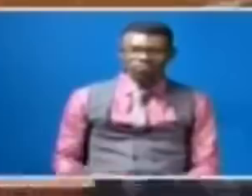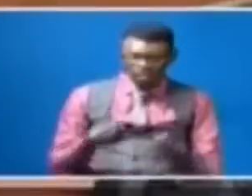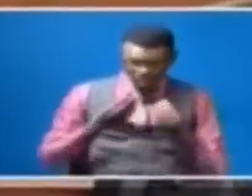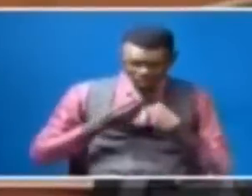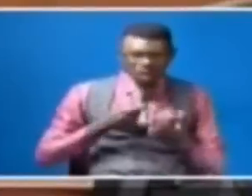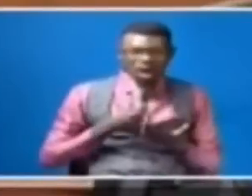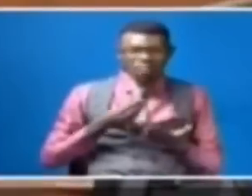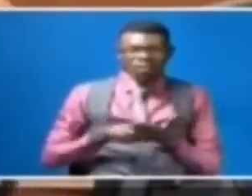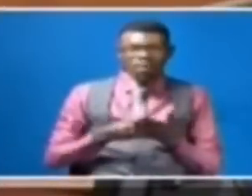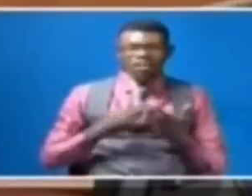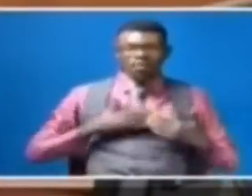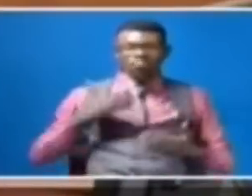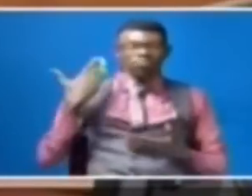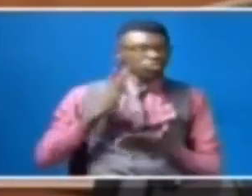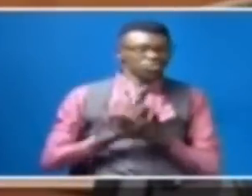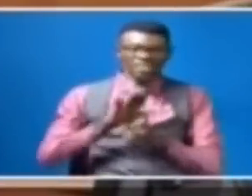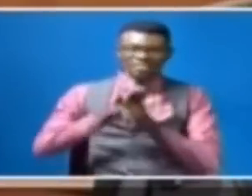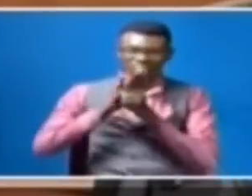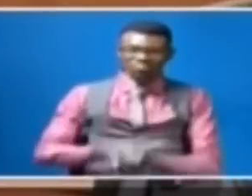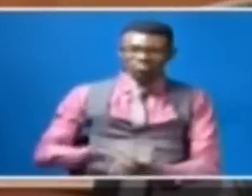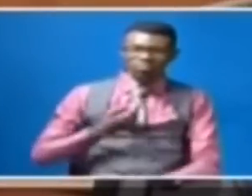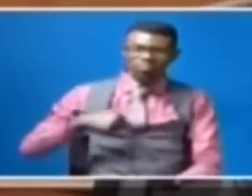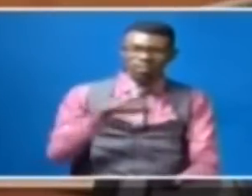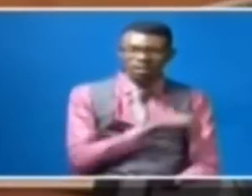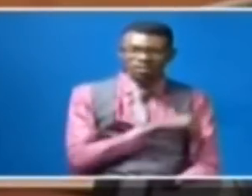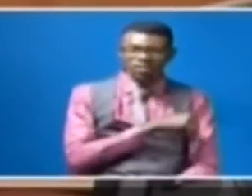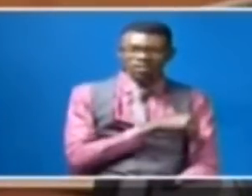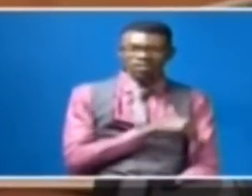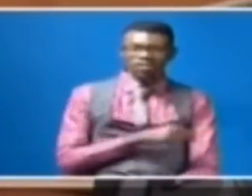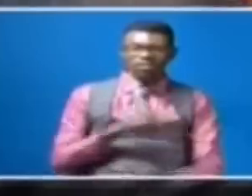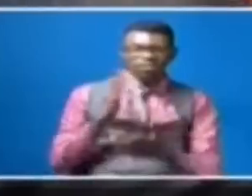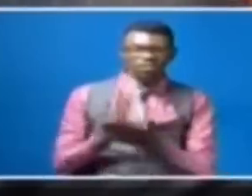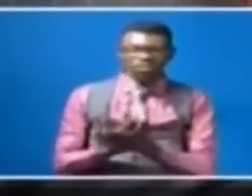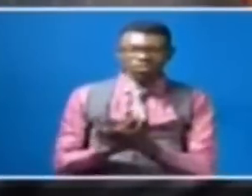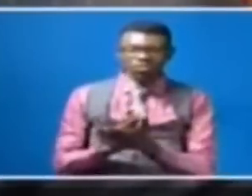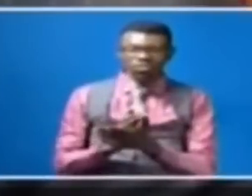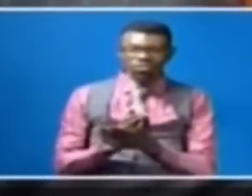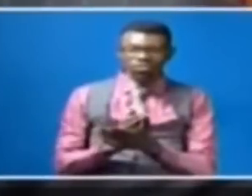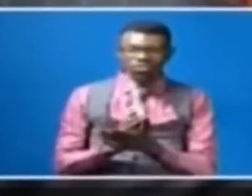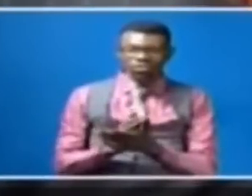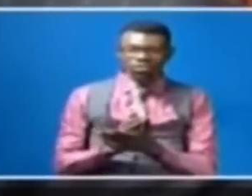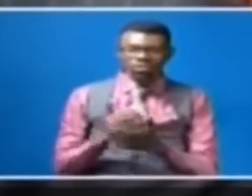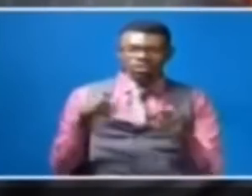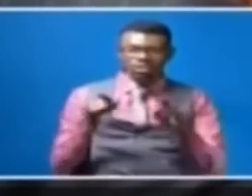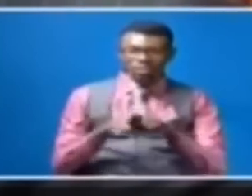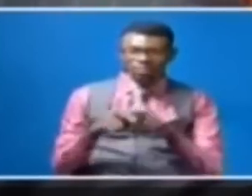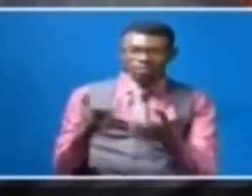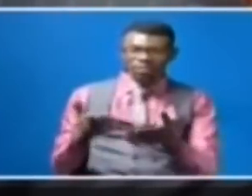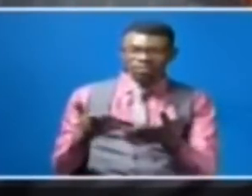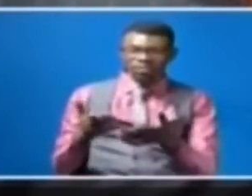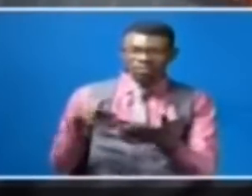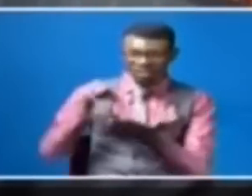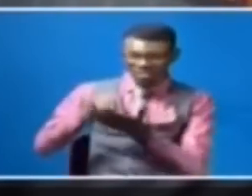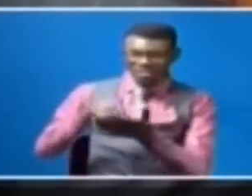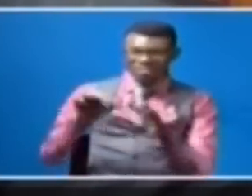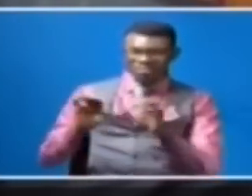compensation. They victimized us, they intimidated us. This and compared this to the state of emergency